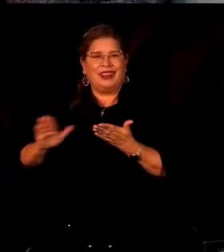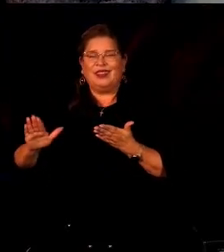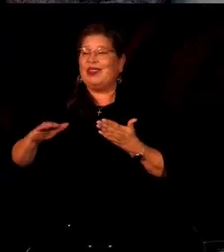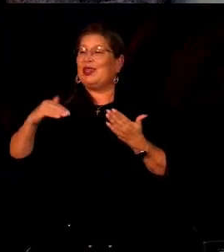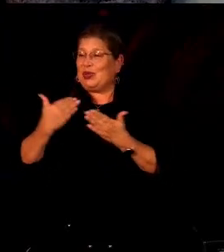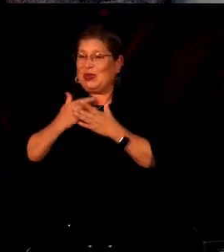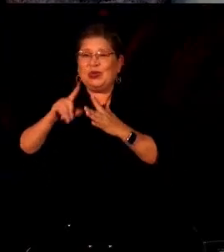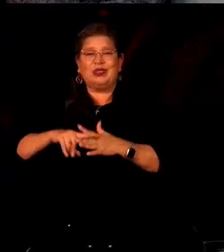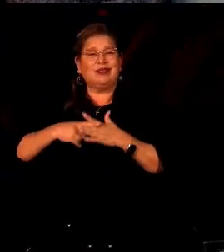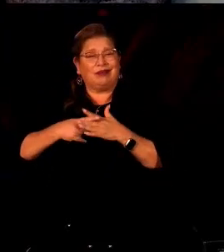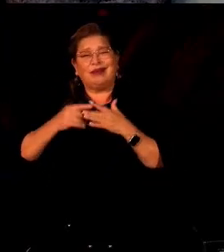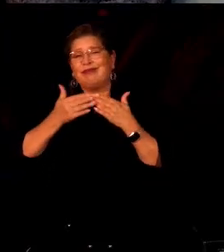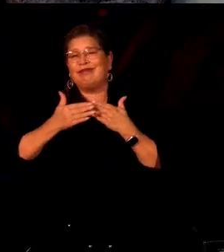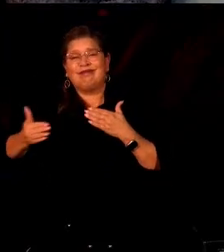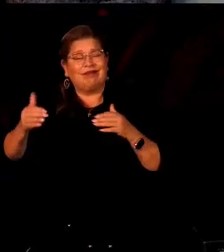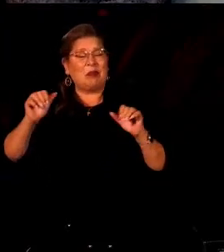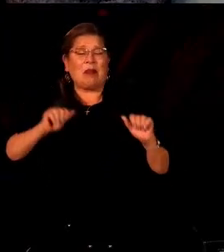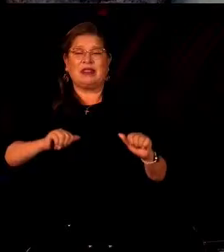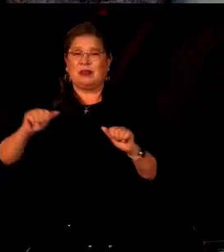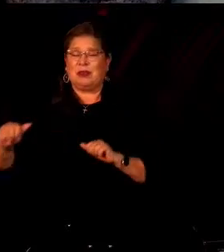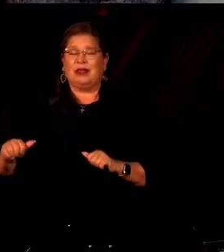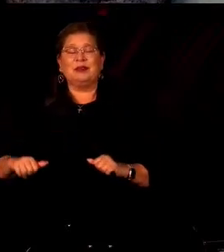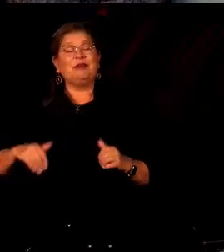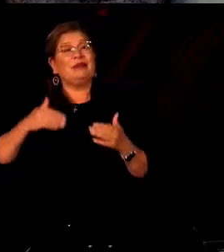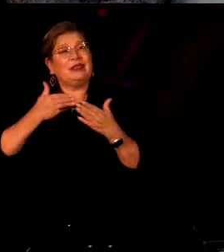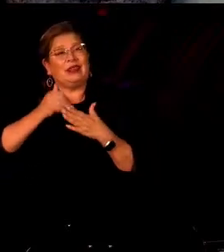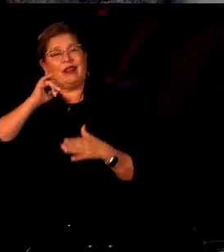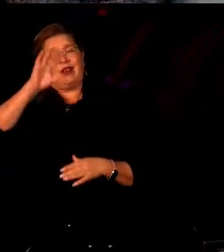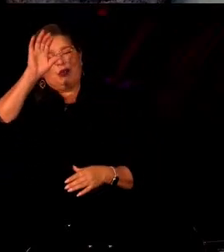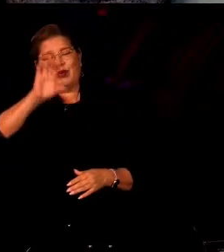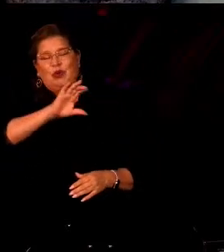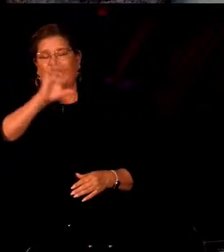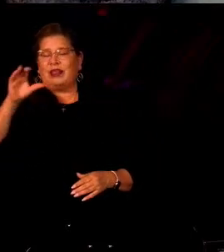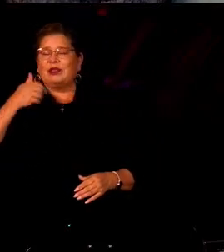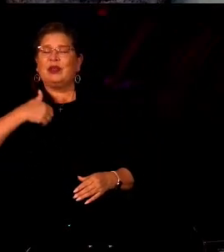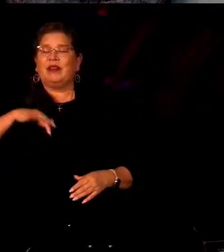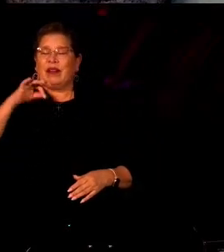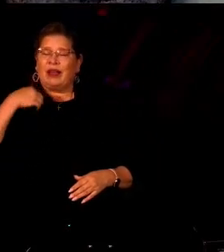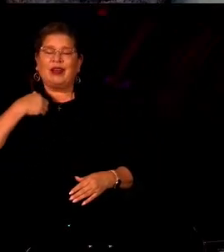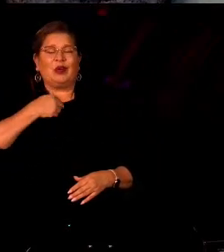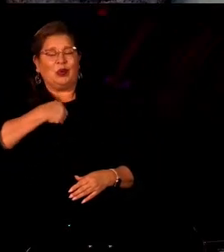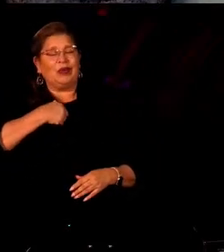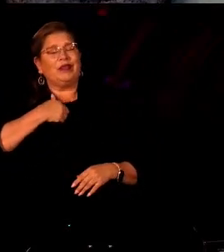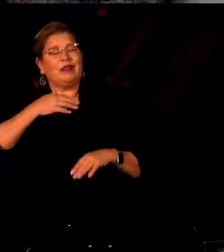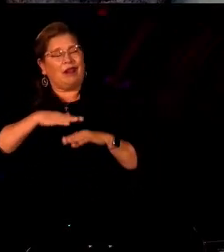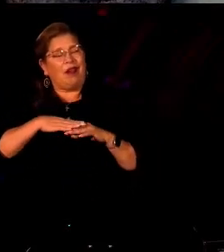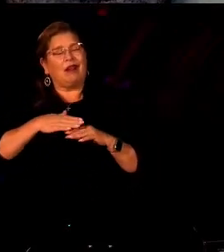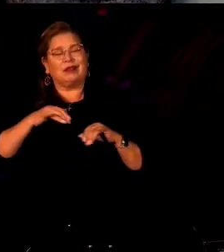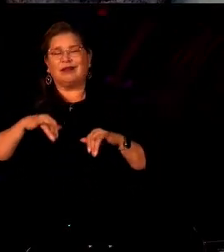is possible. And near the cross, we find we are on common ground